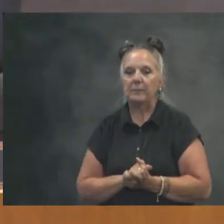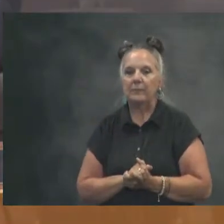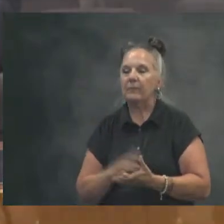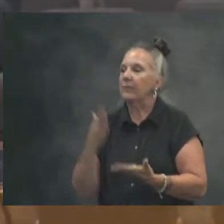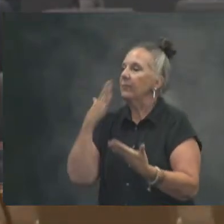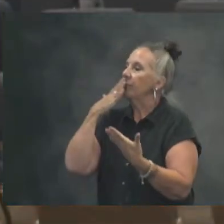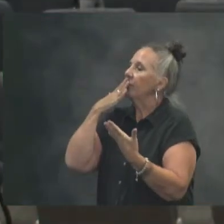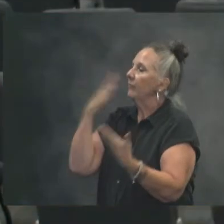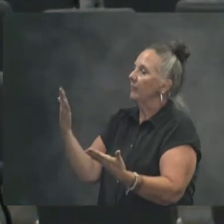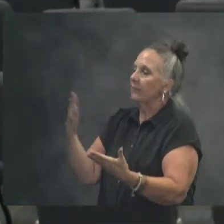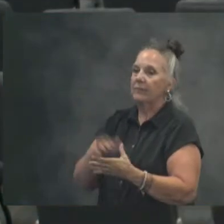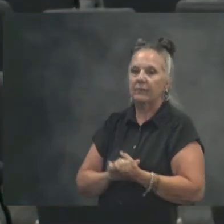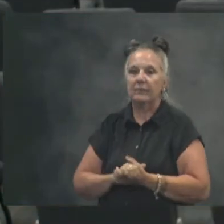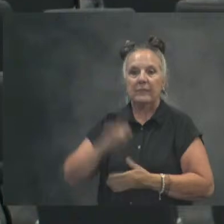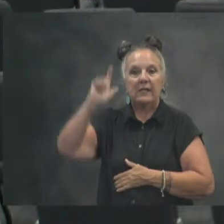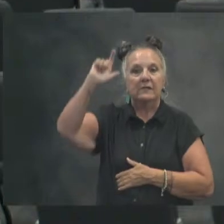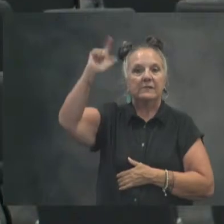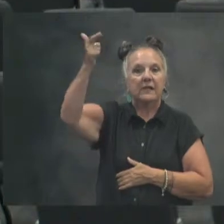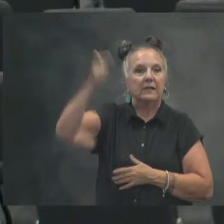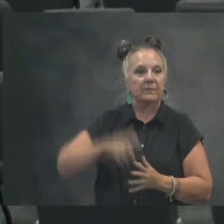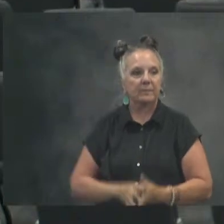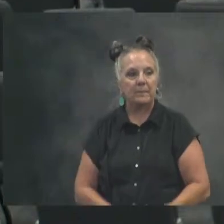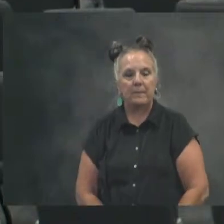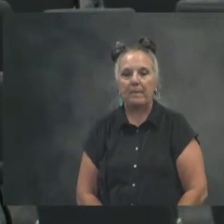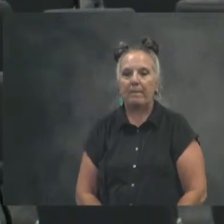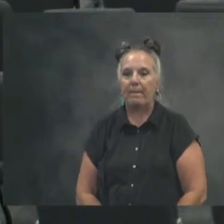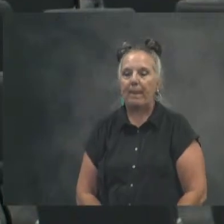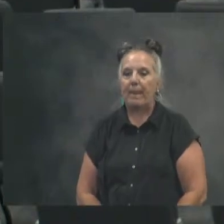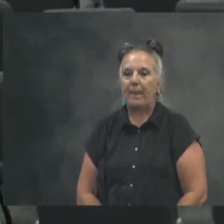Thank you, Mrs. Murray. Is there a second, please?